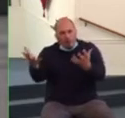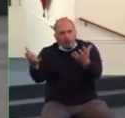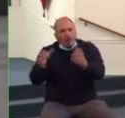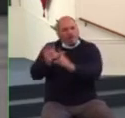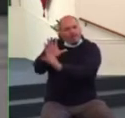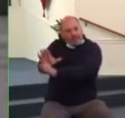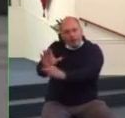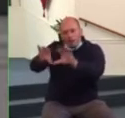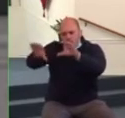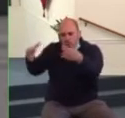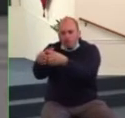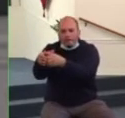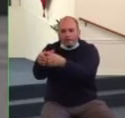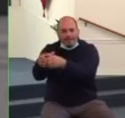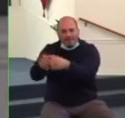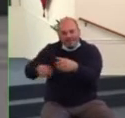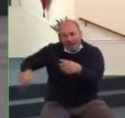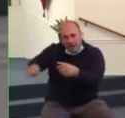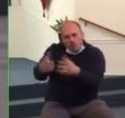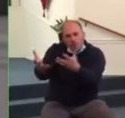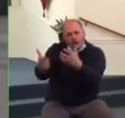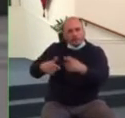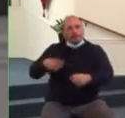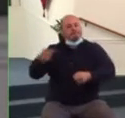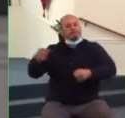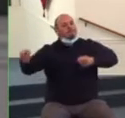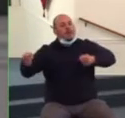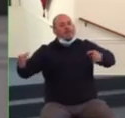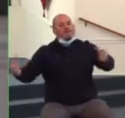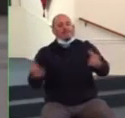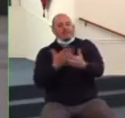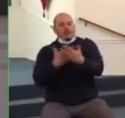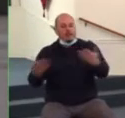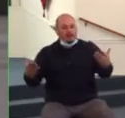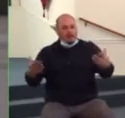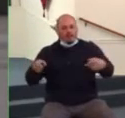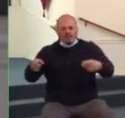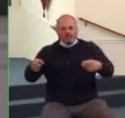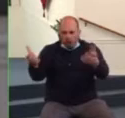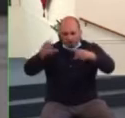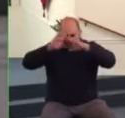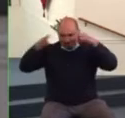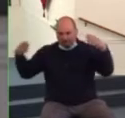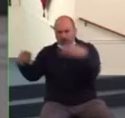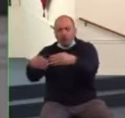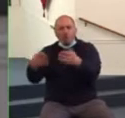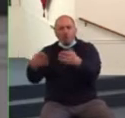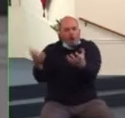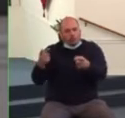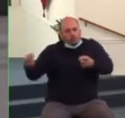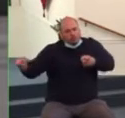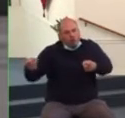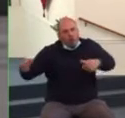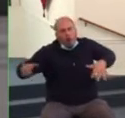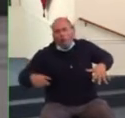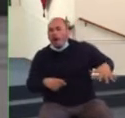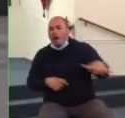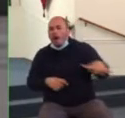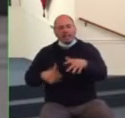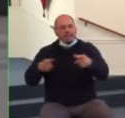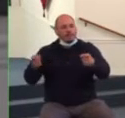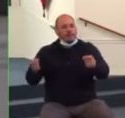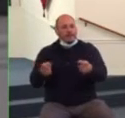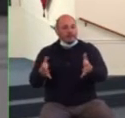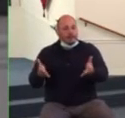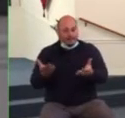control and influence. But this other man was doing good in Jesus' name.